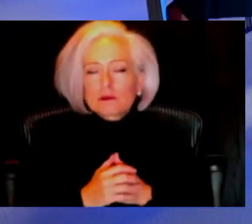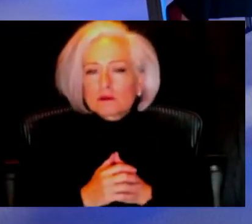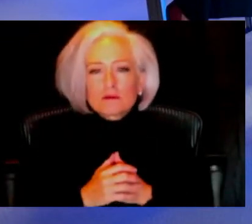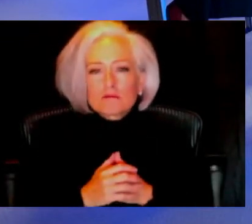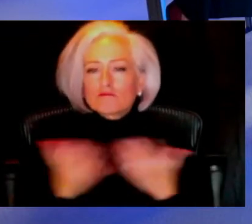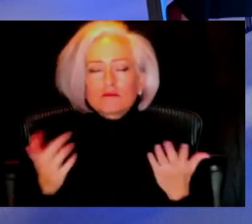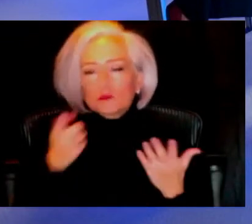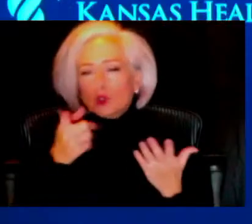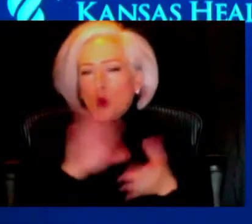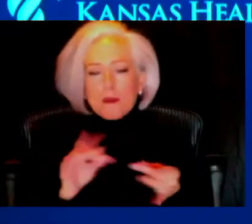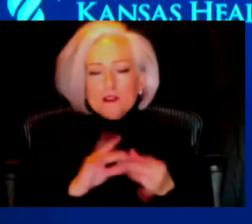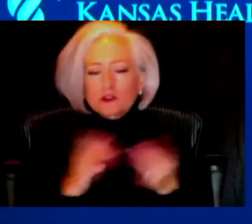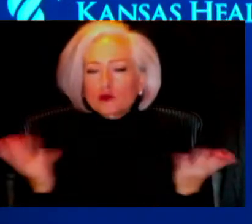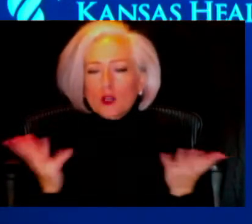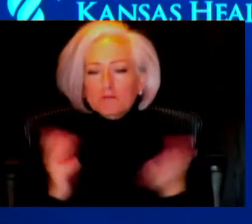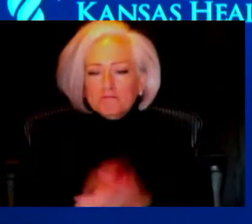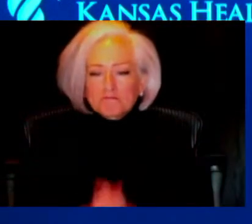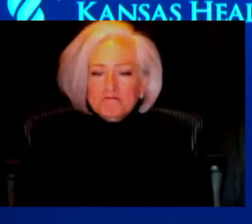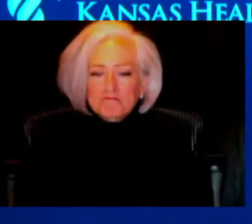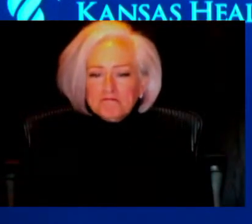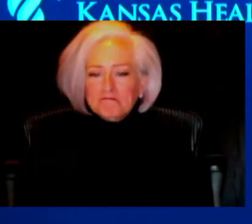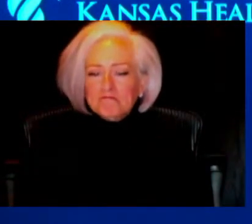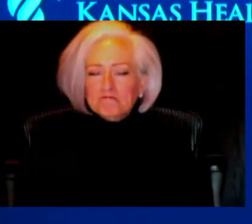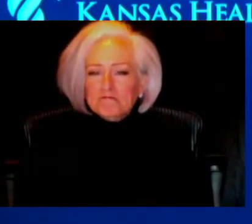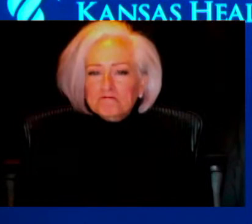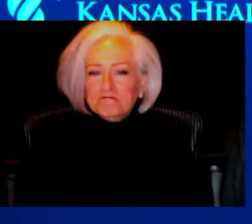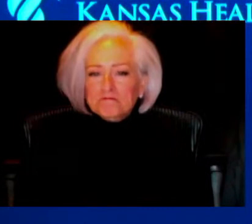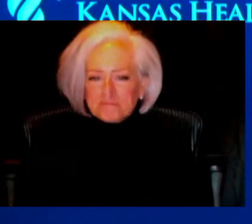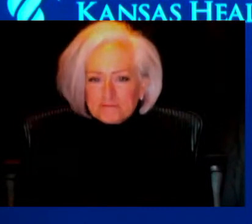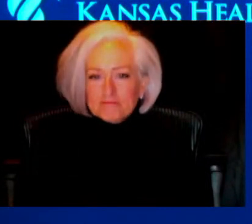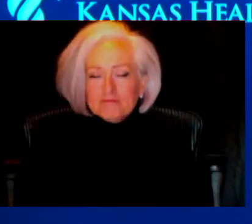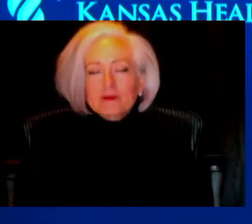you want them to hear from you directly? Well, I would say